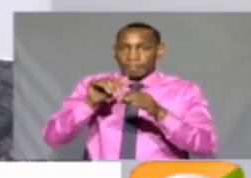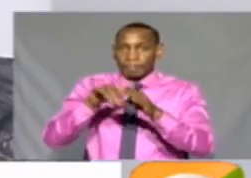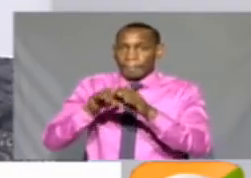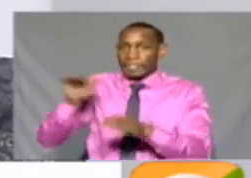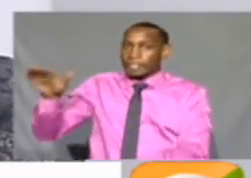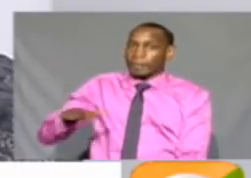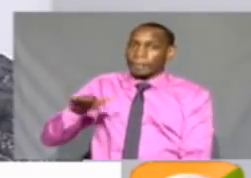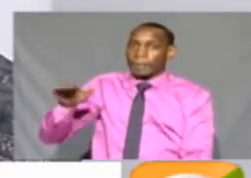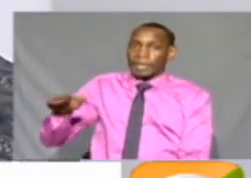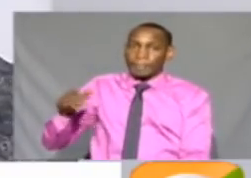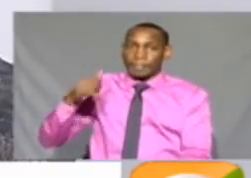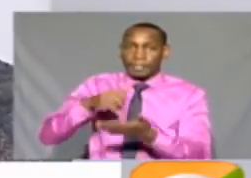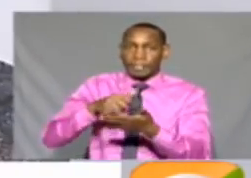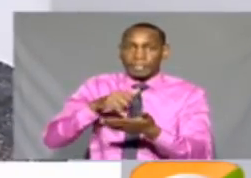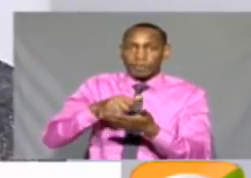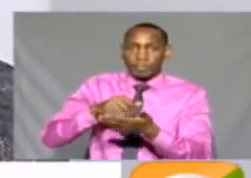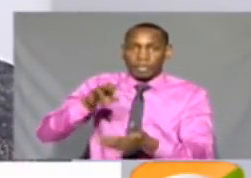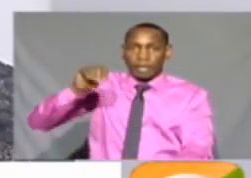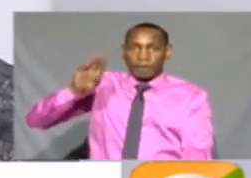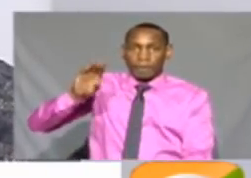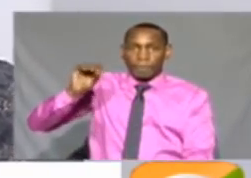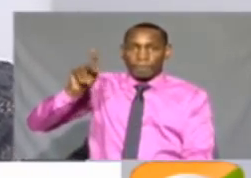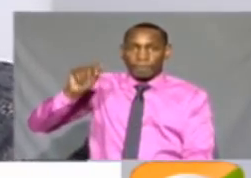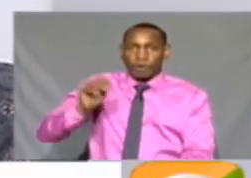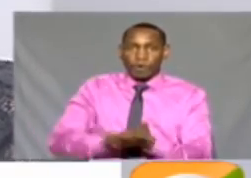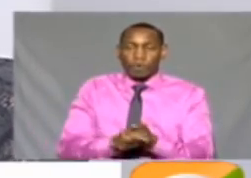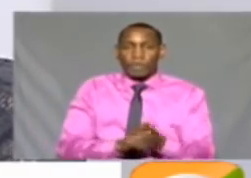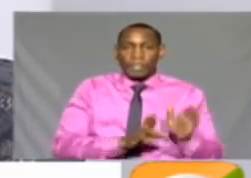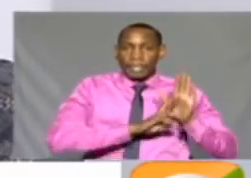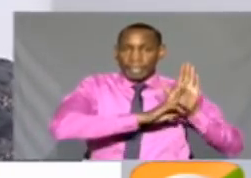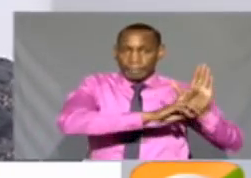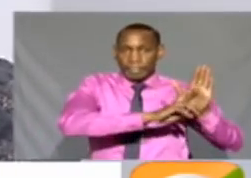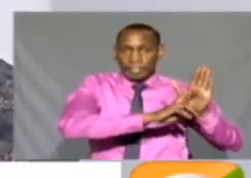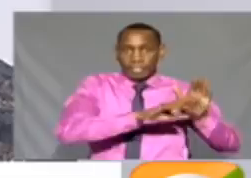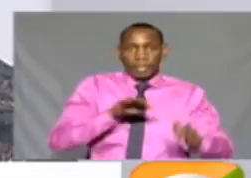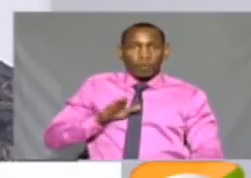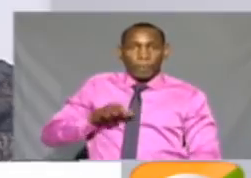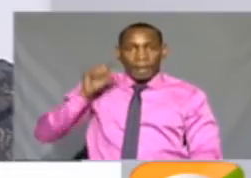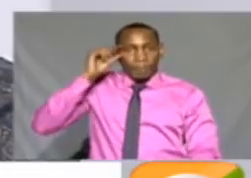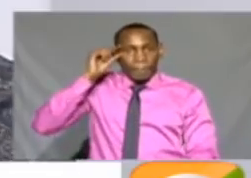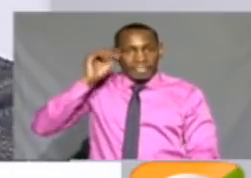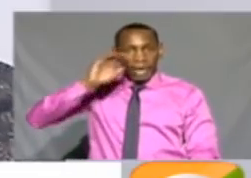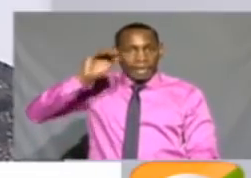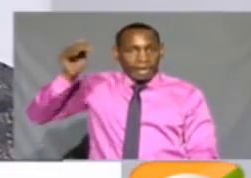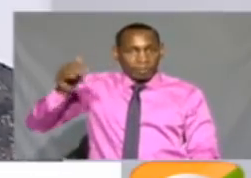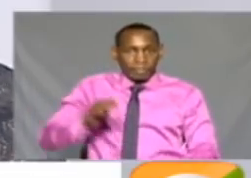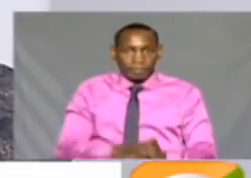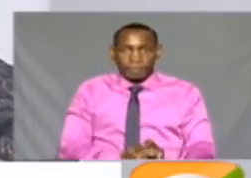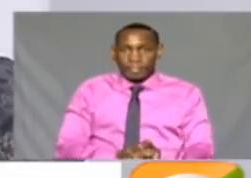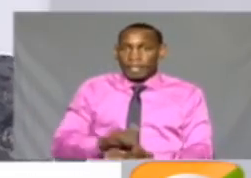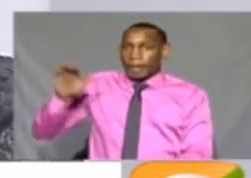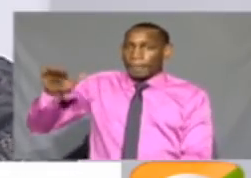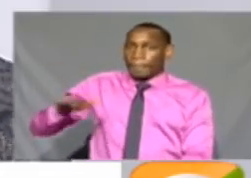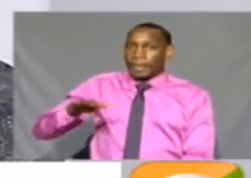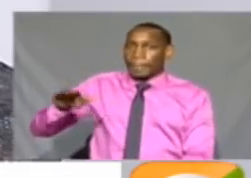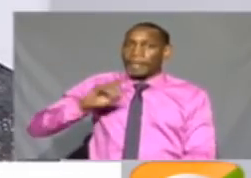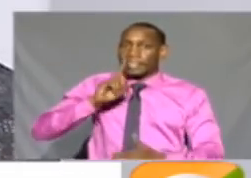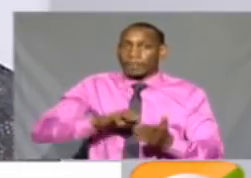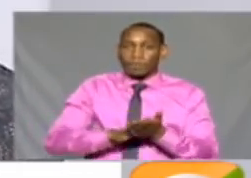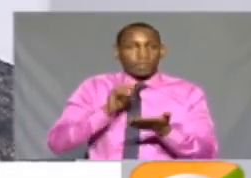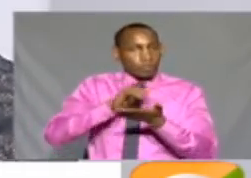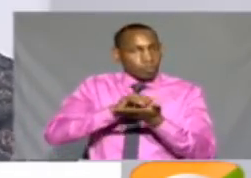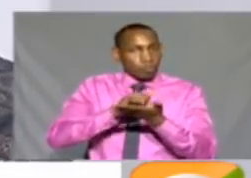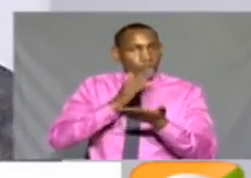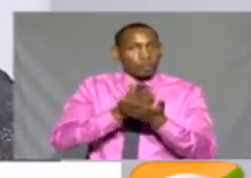parliament, like Mishi Mboko, you know, the representing the women of Mombasa County, in parliament saying, this is what's